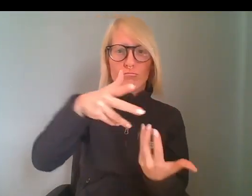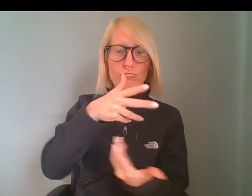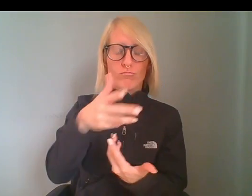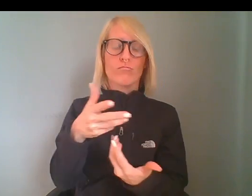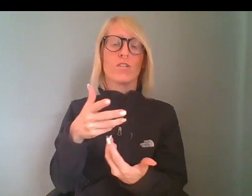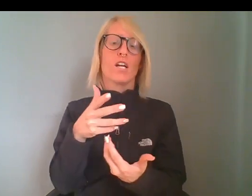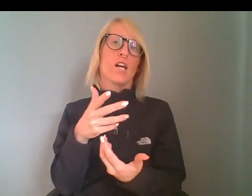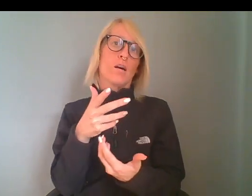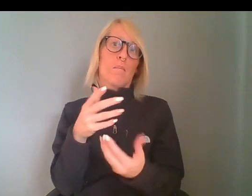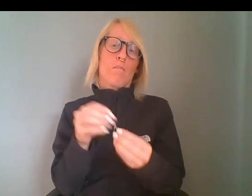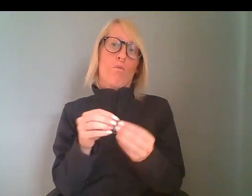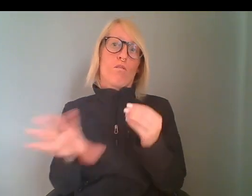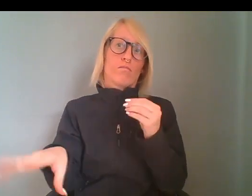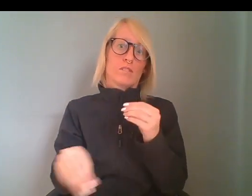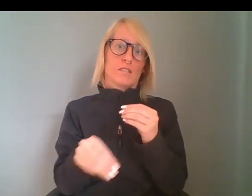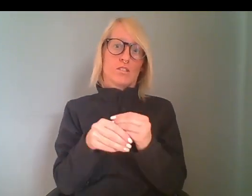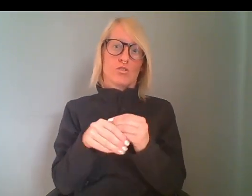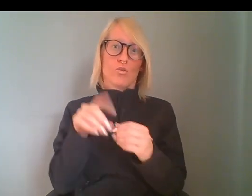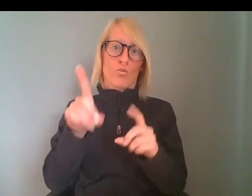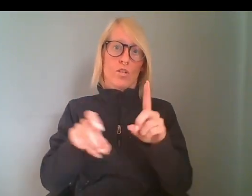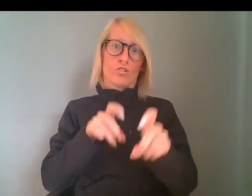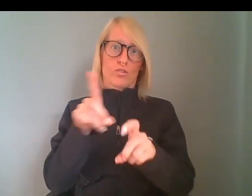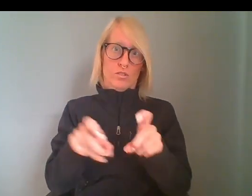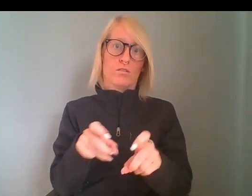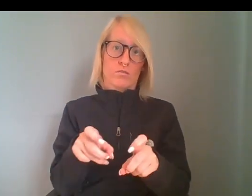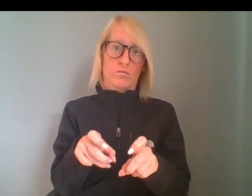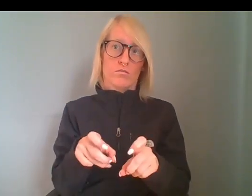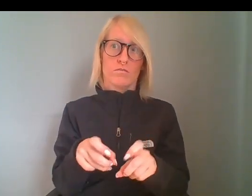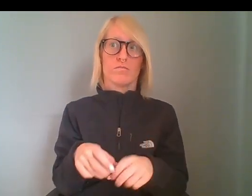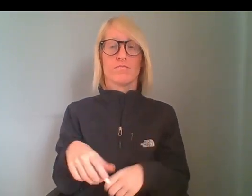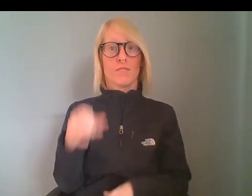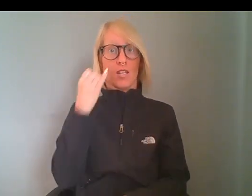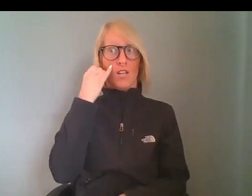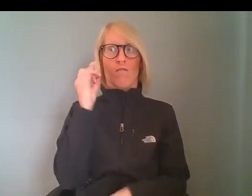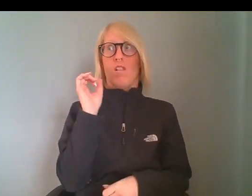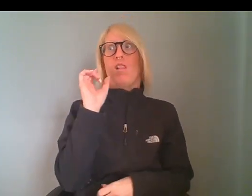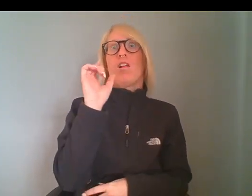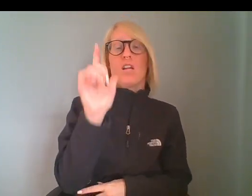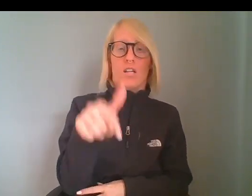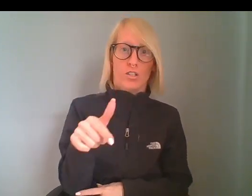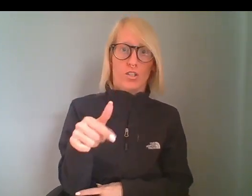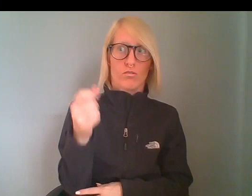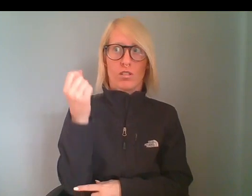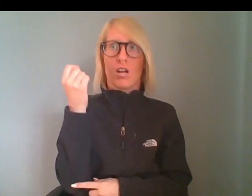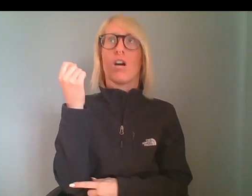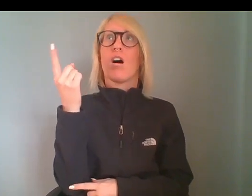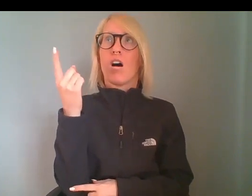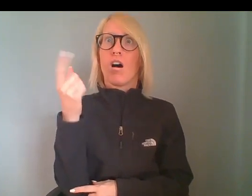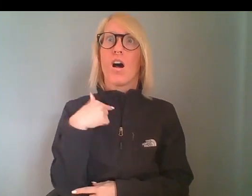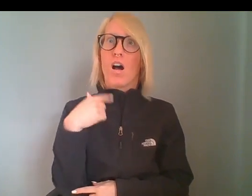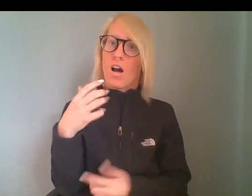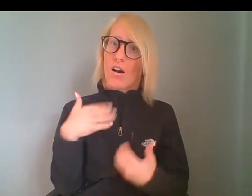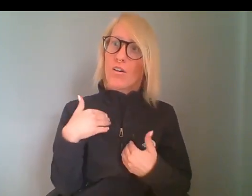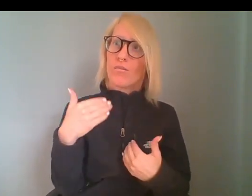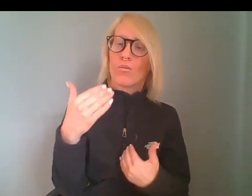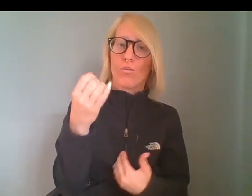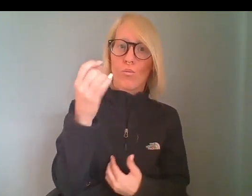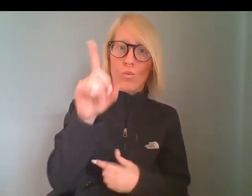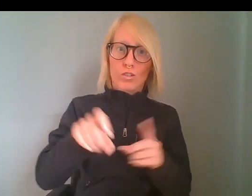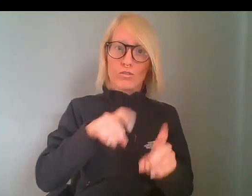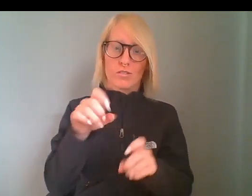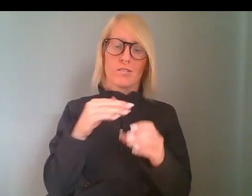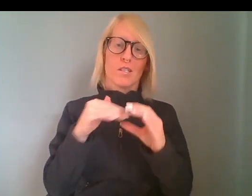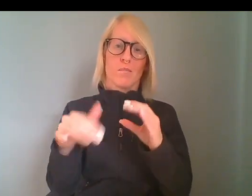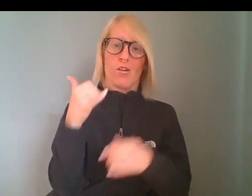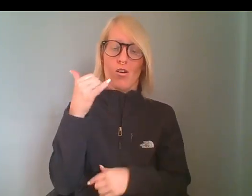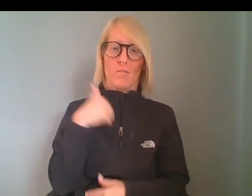and next week you think, oh, that's right, I meant to ask her about this, please, again, I really do encourage phone calls. It is the fun part of my job, working on